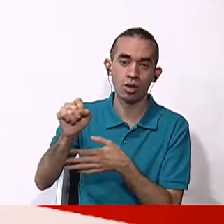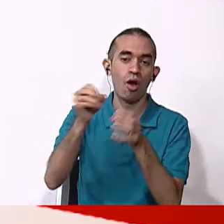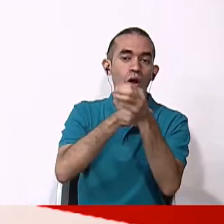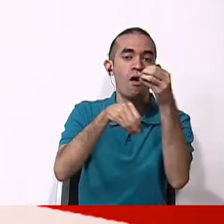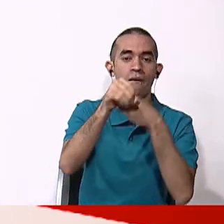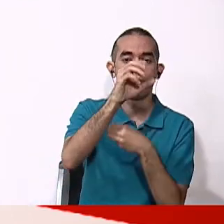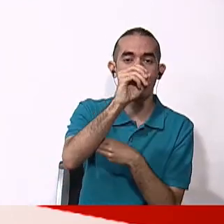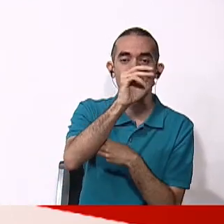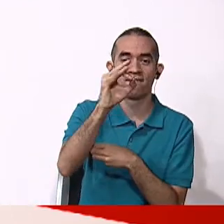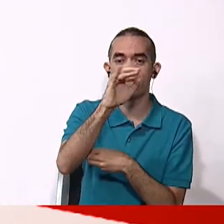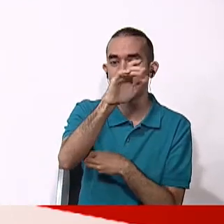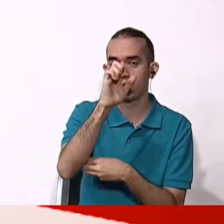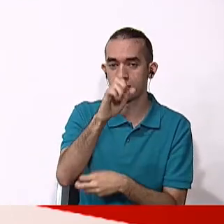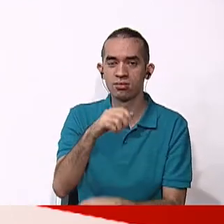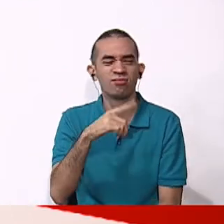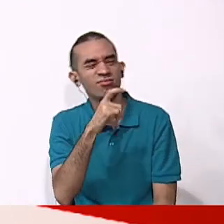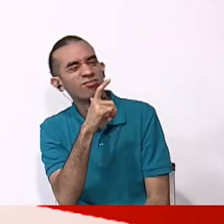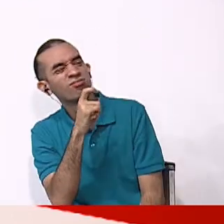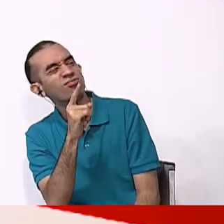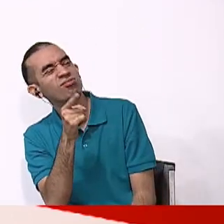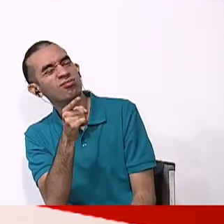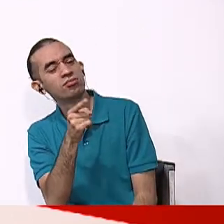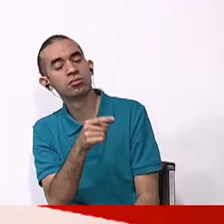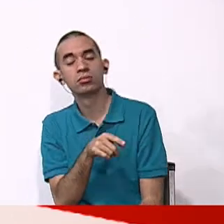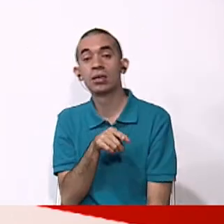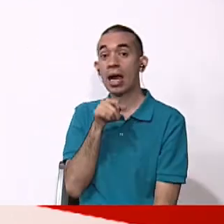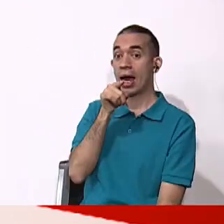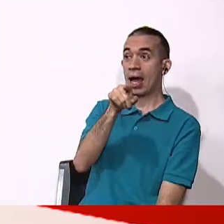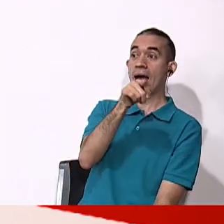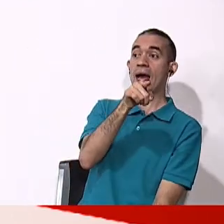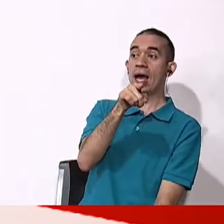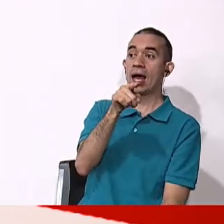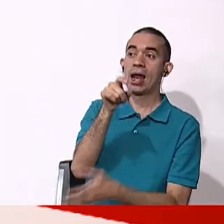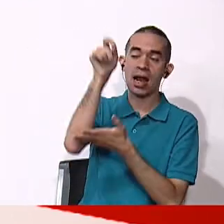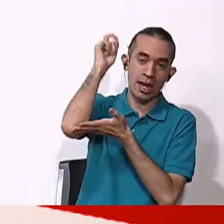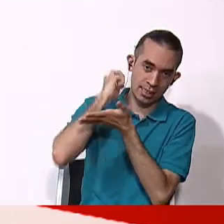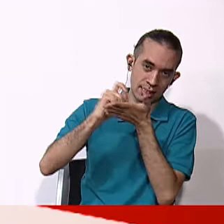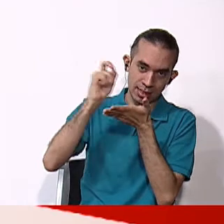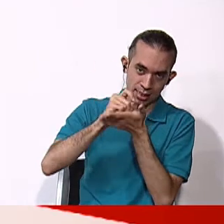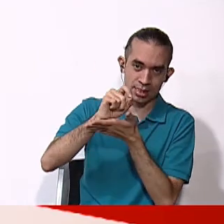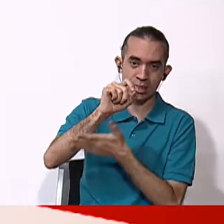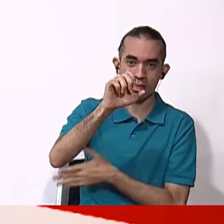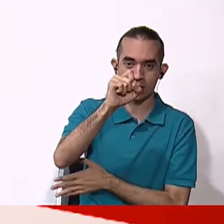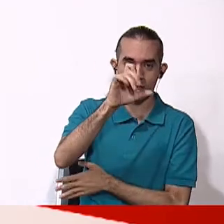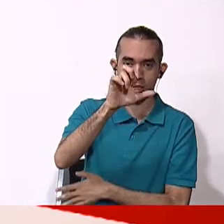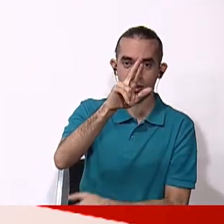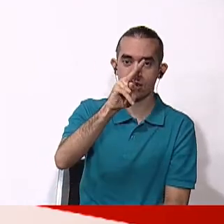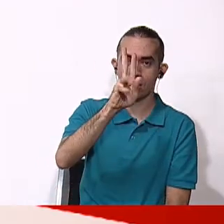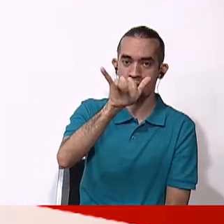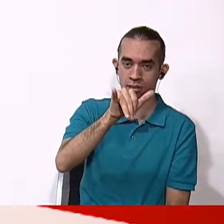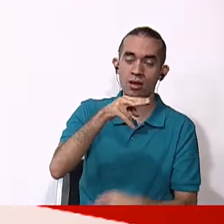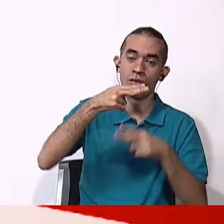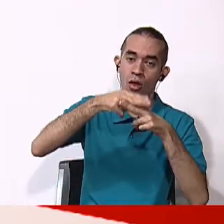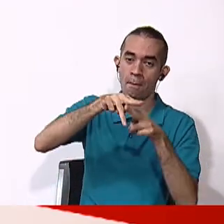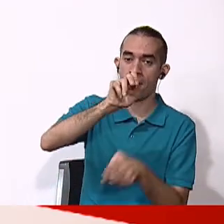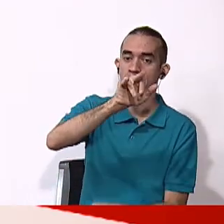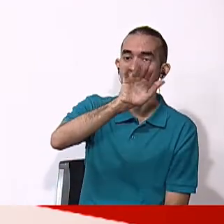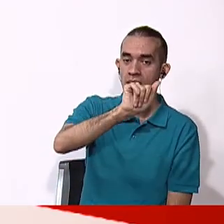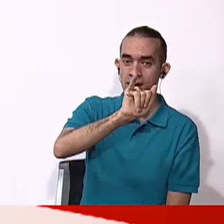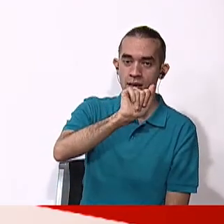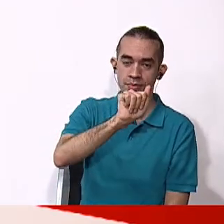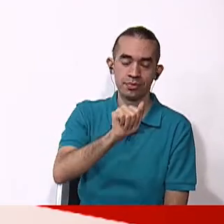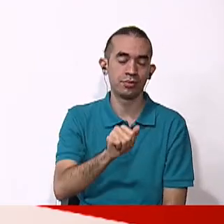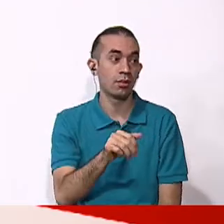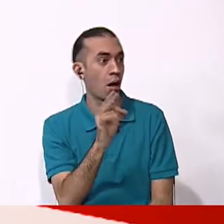who is she, Jack? She is the secretary. She's Maria. Oh, really?